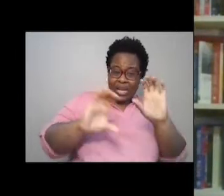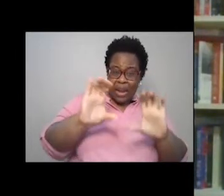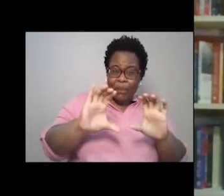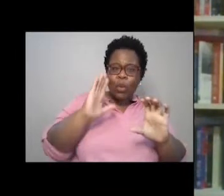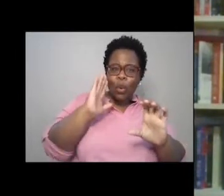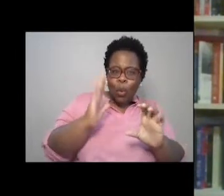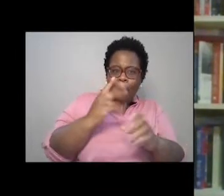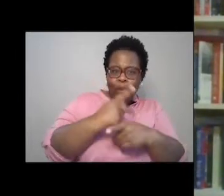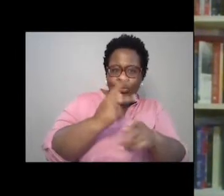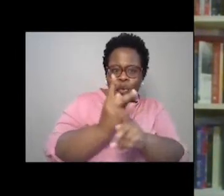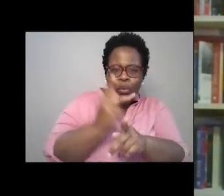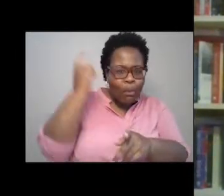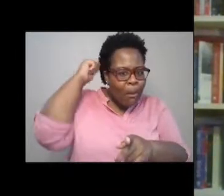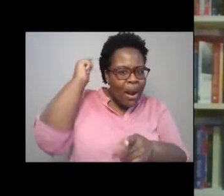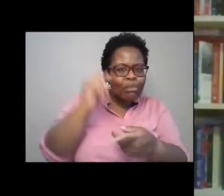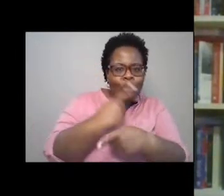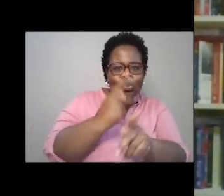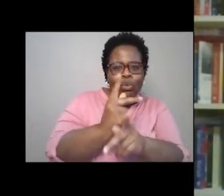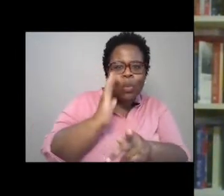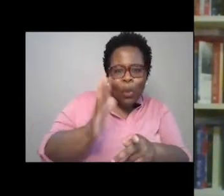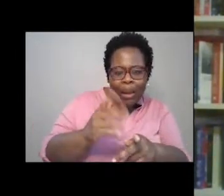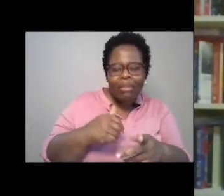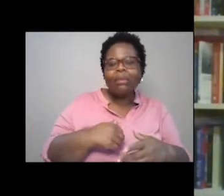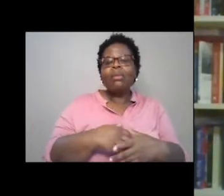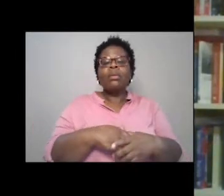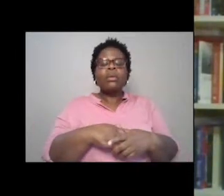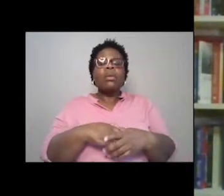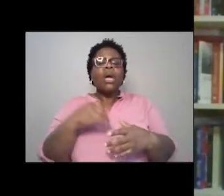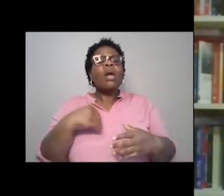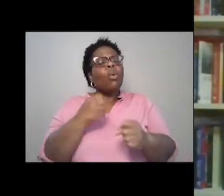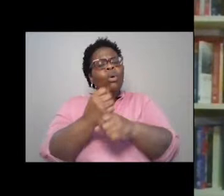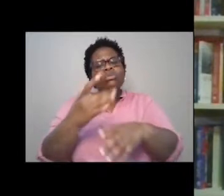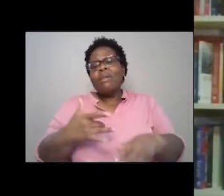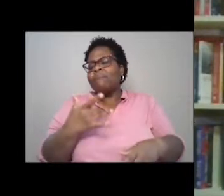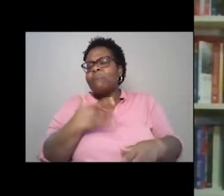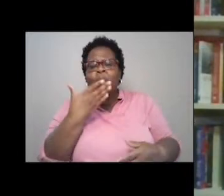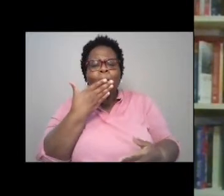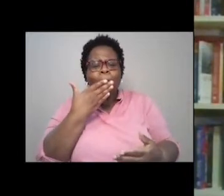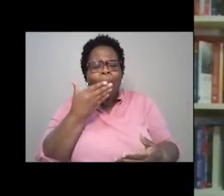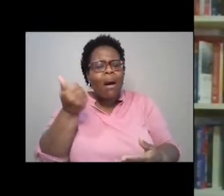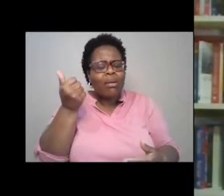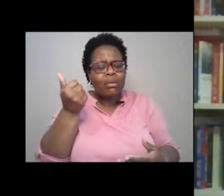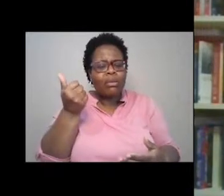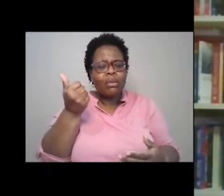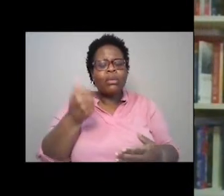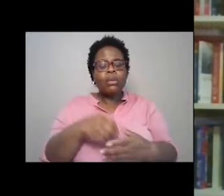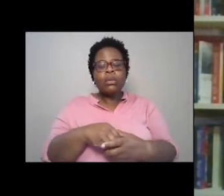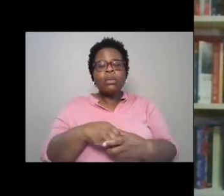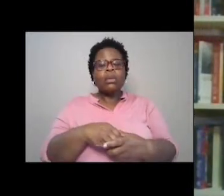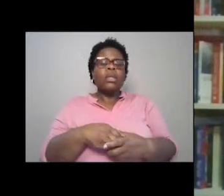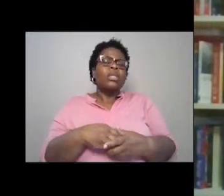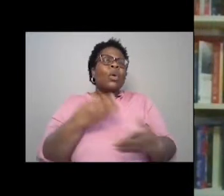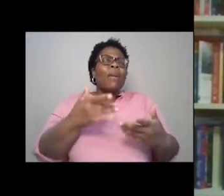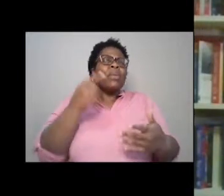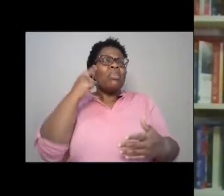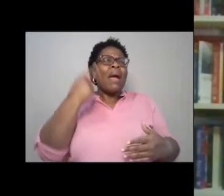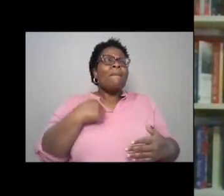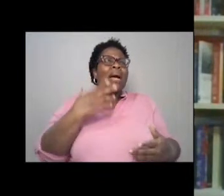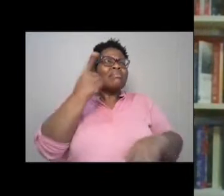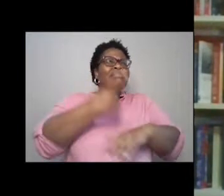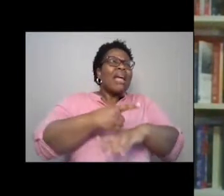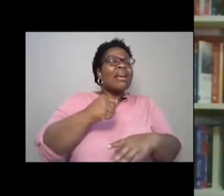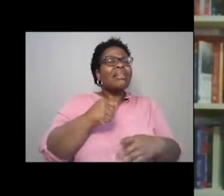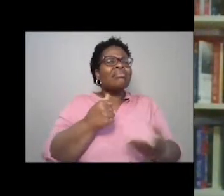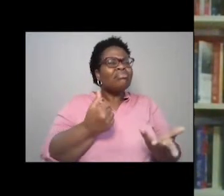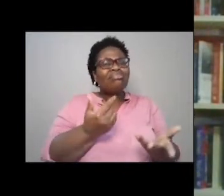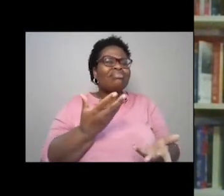will feel better. This works for singing and humming as well. So if you need just a little boost to be like, oh, the